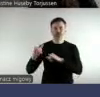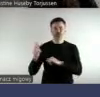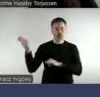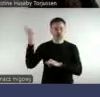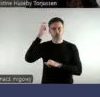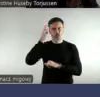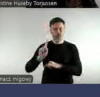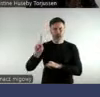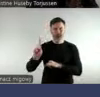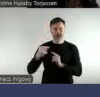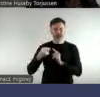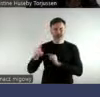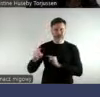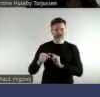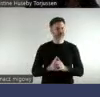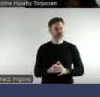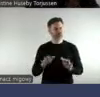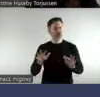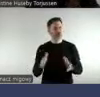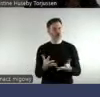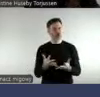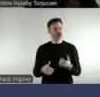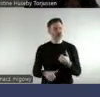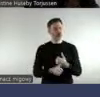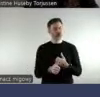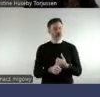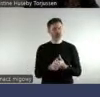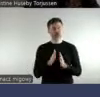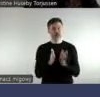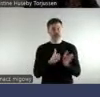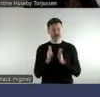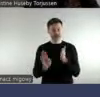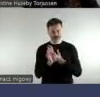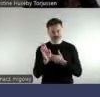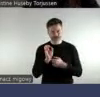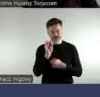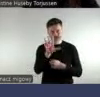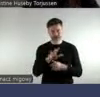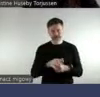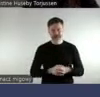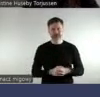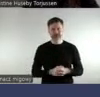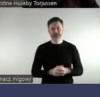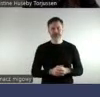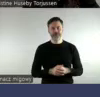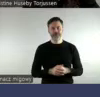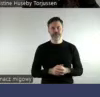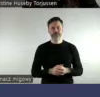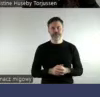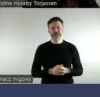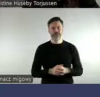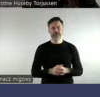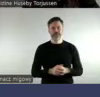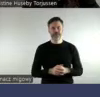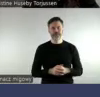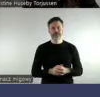what does this mean in a crisis? Next, please. So overall, the role is to maintain a supportive